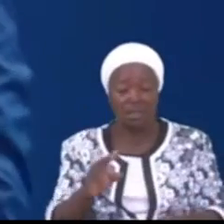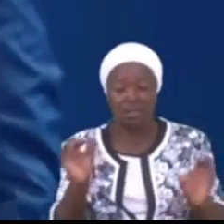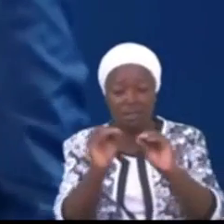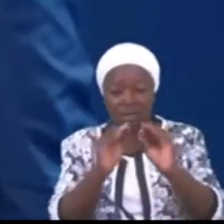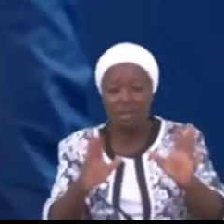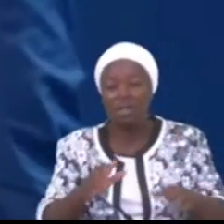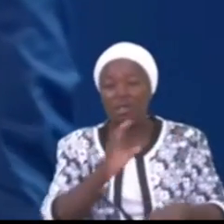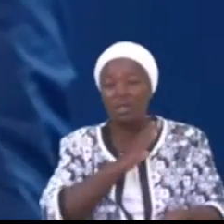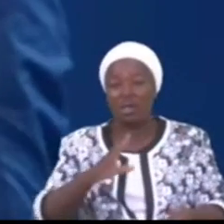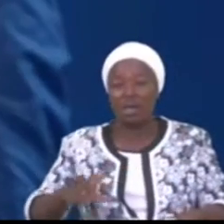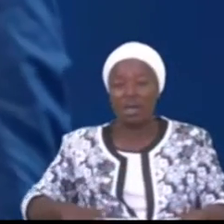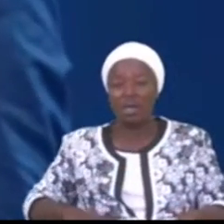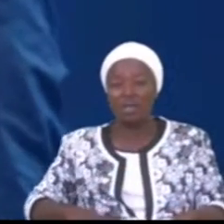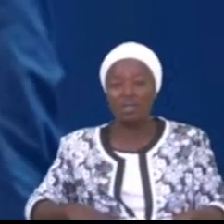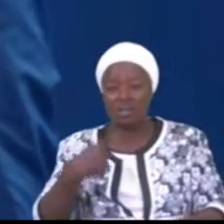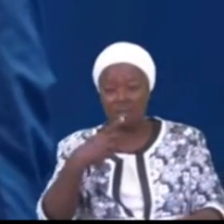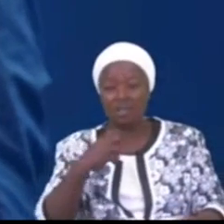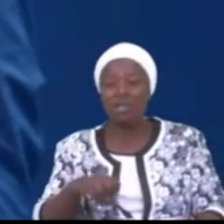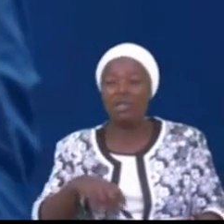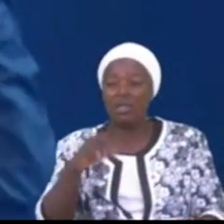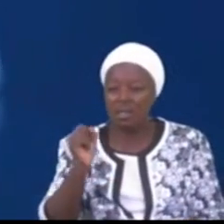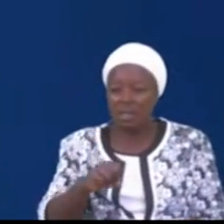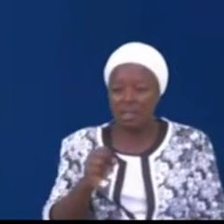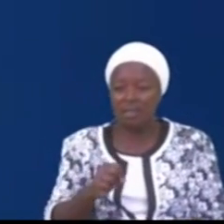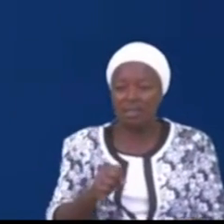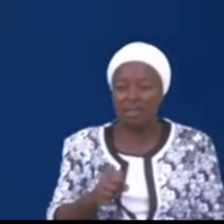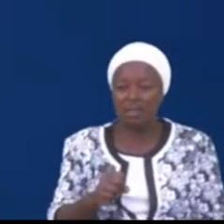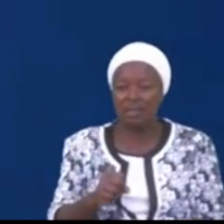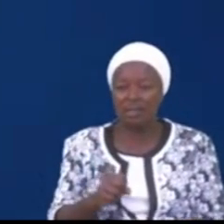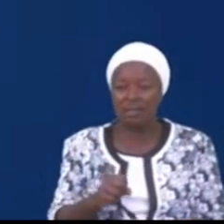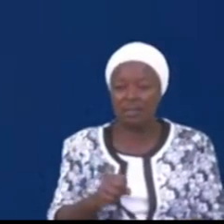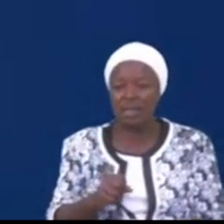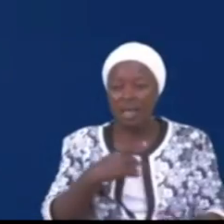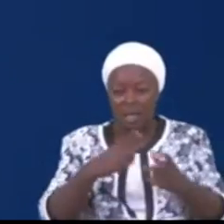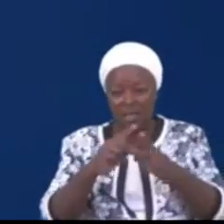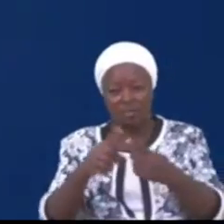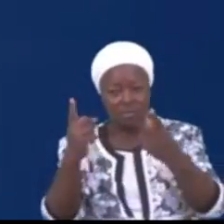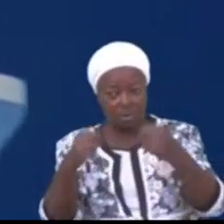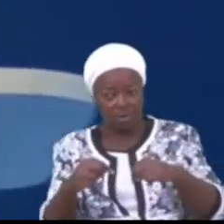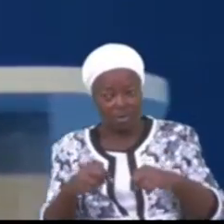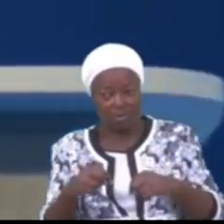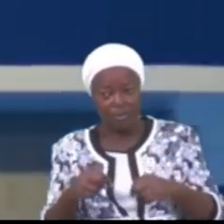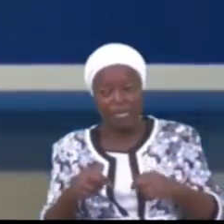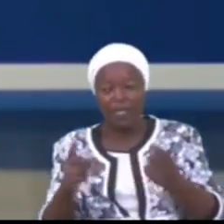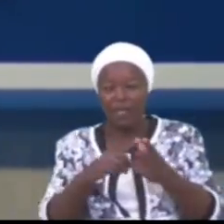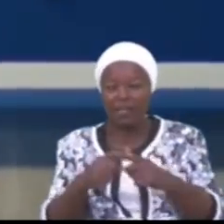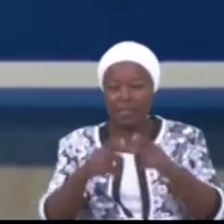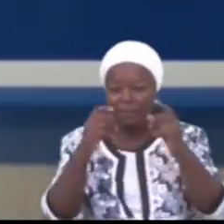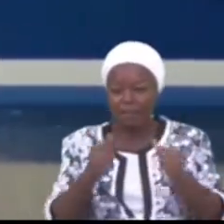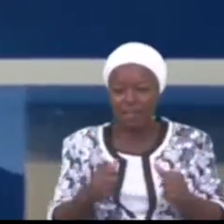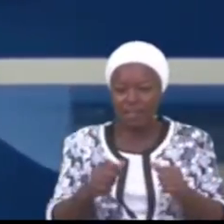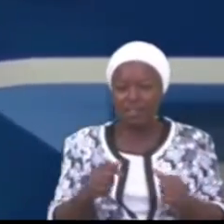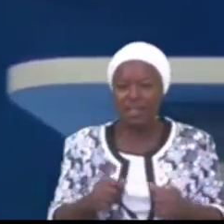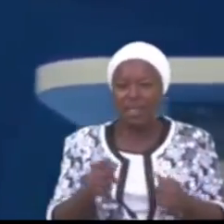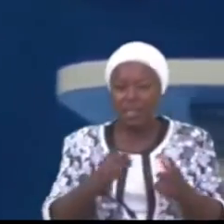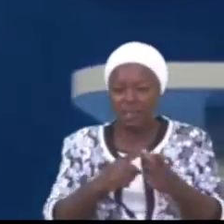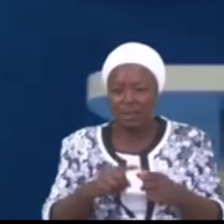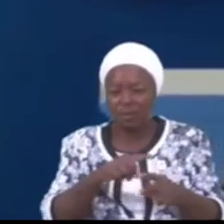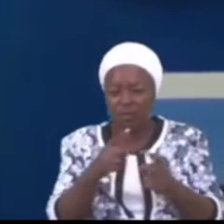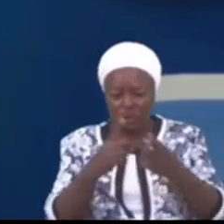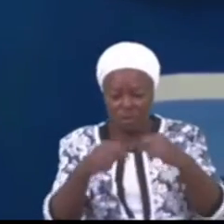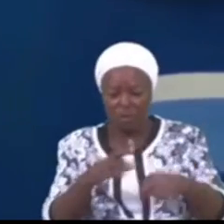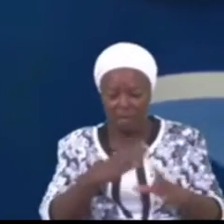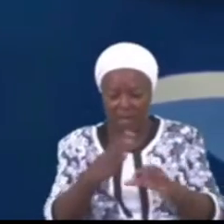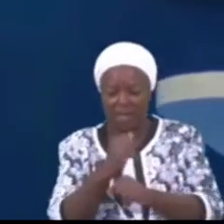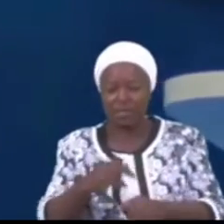Christ says, yes, of course. And then you come immediately. And when you come and get to